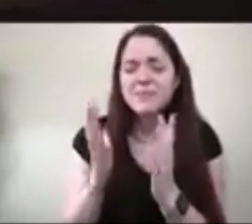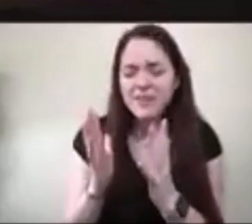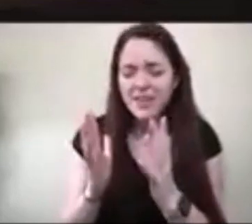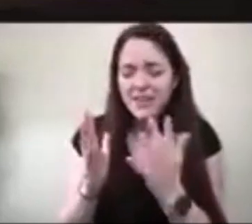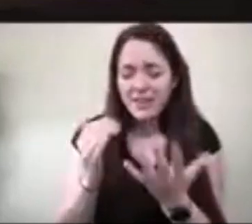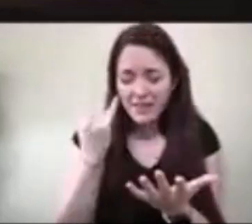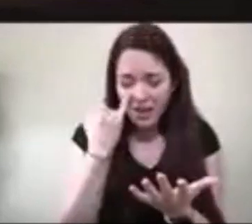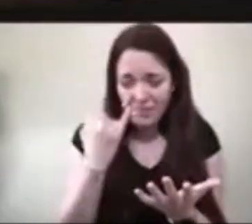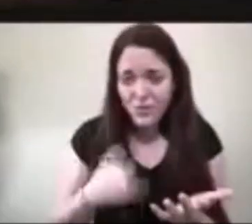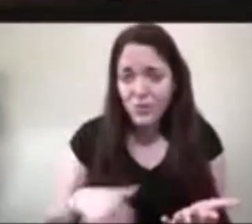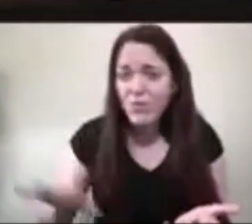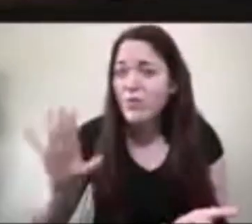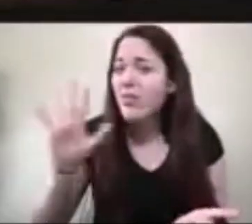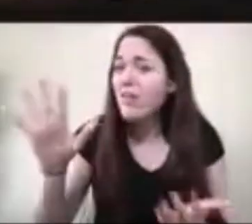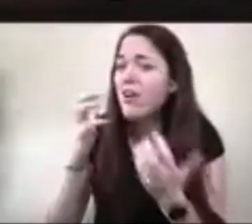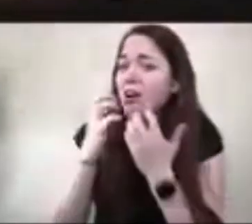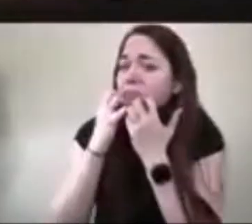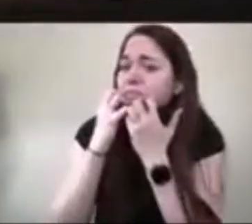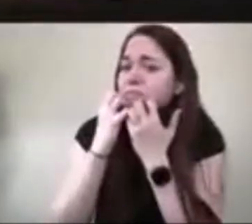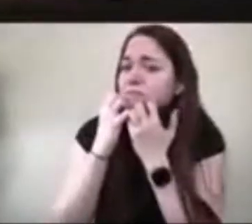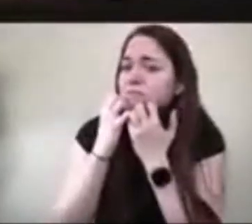If I'm your